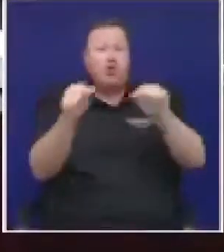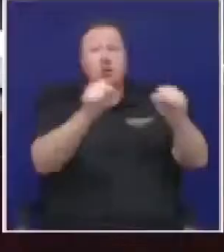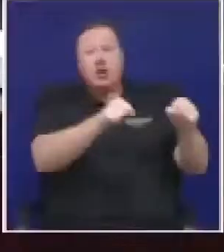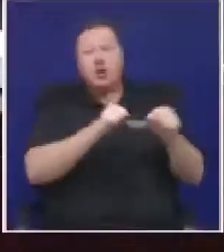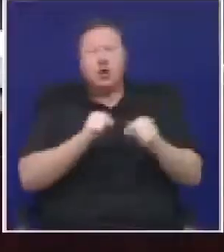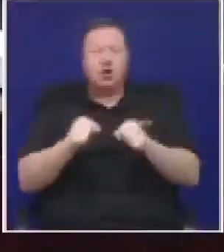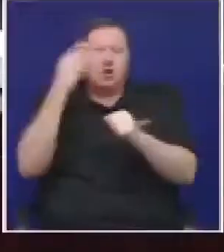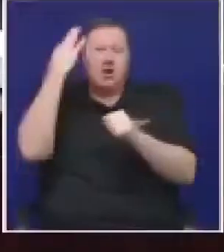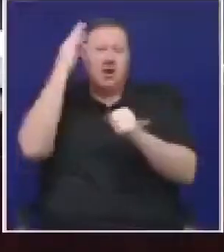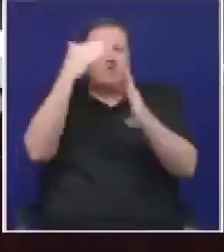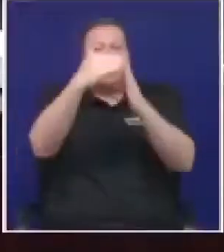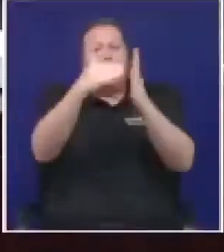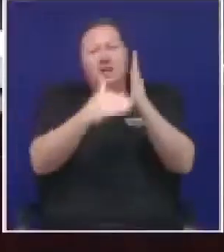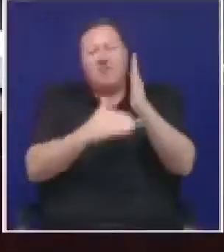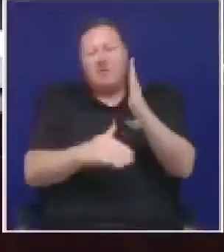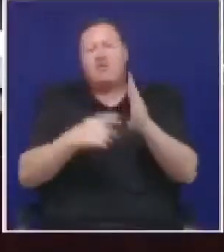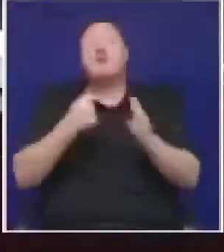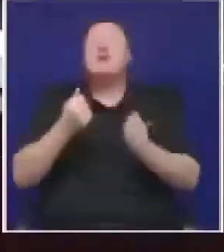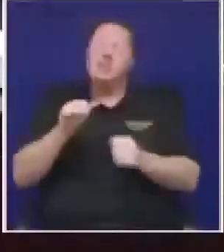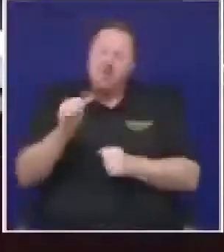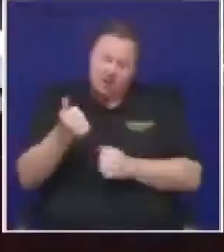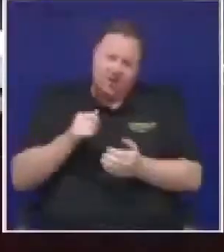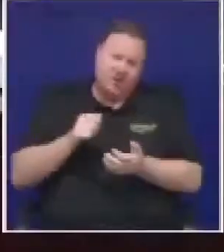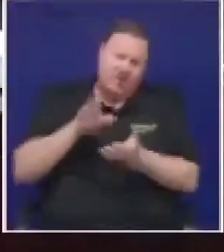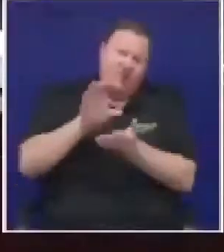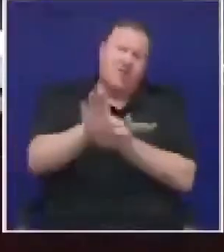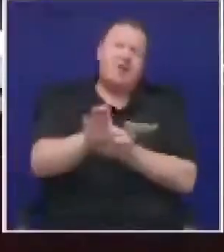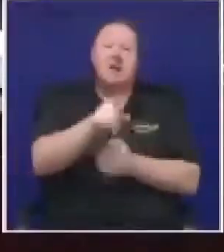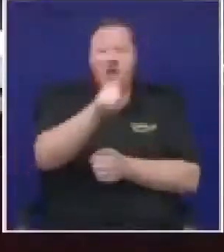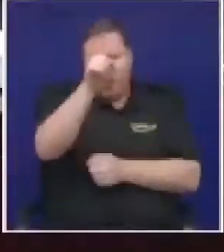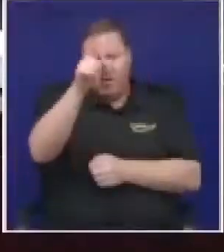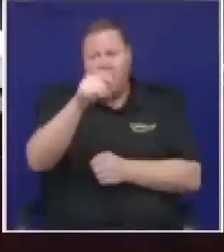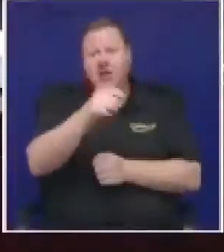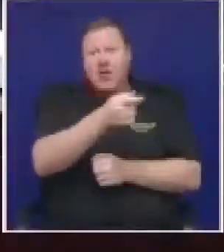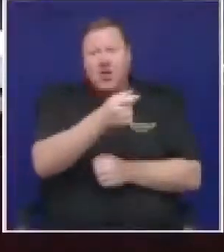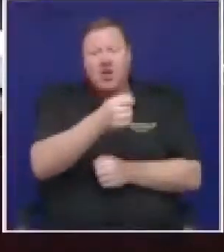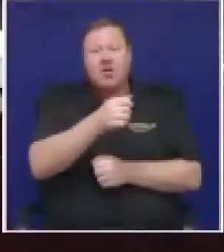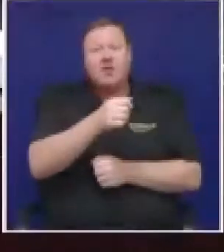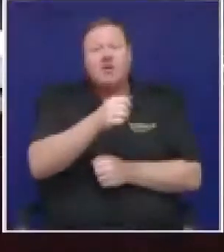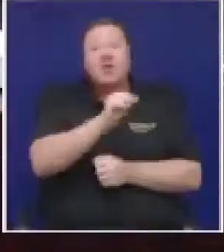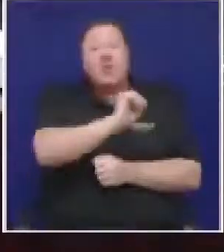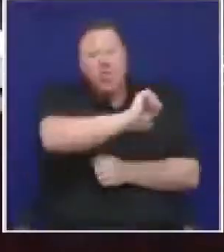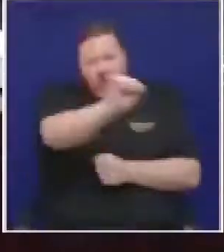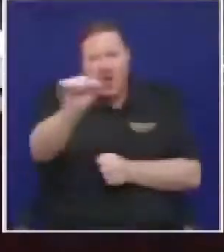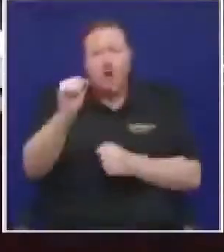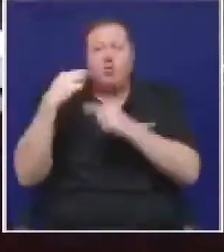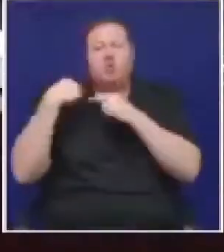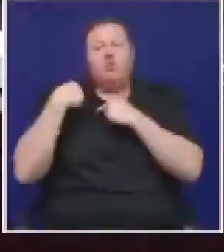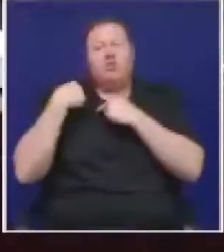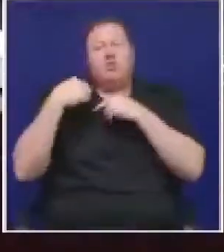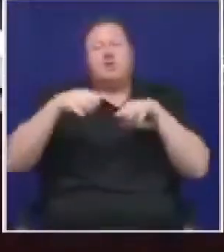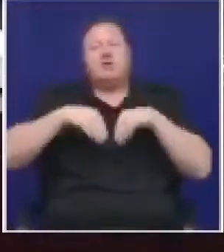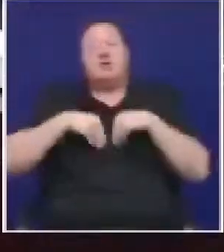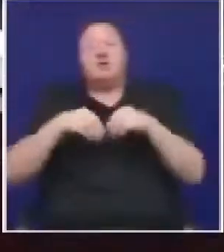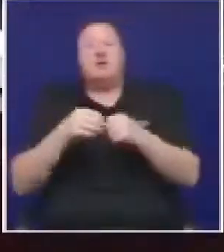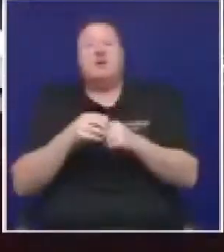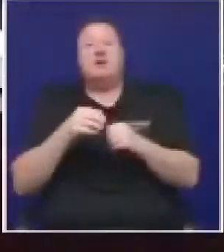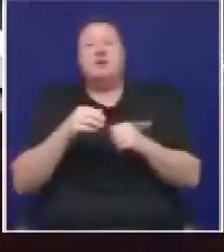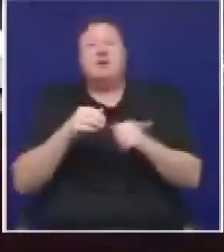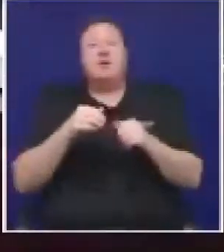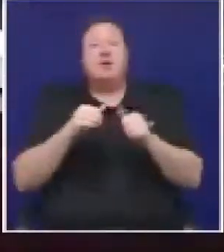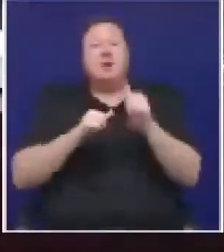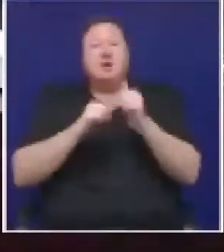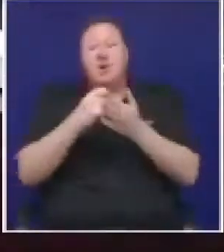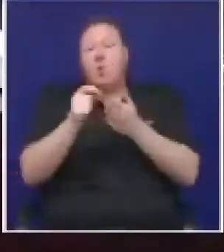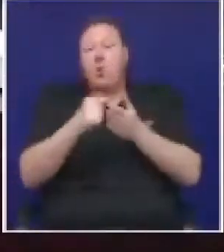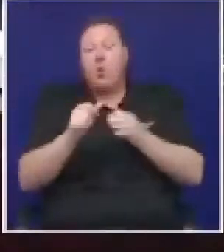they fund the project. They take responsibility for that. They account for that. They audit for that.